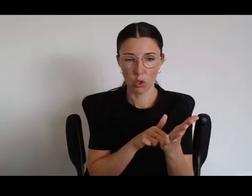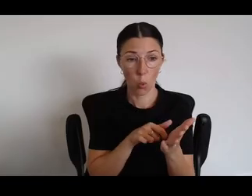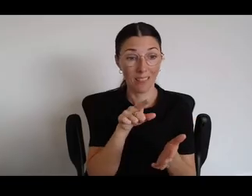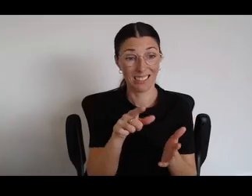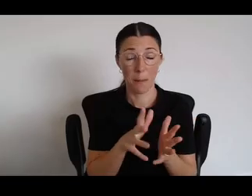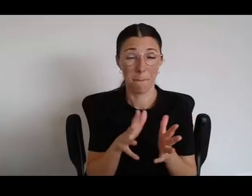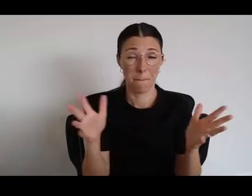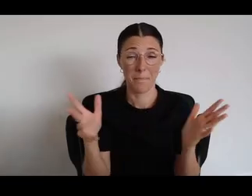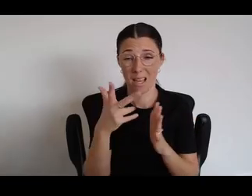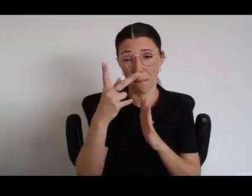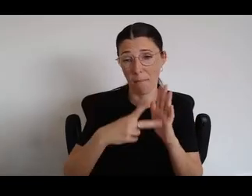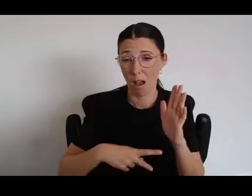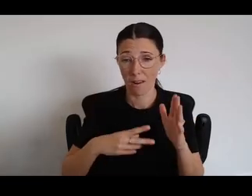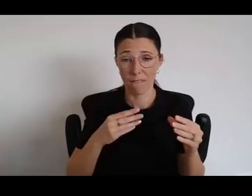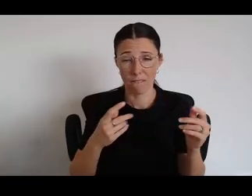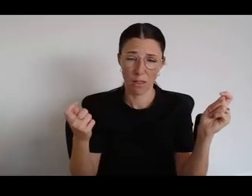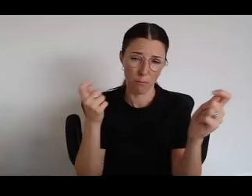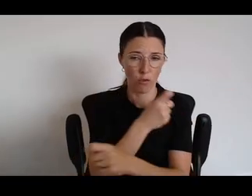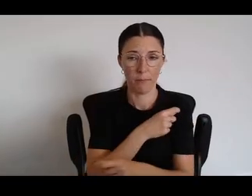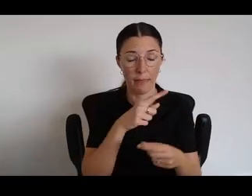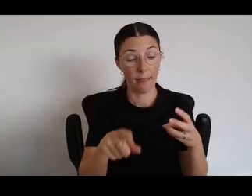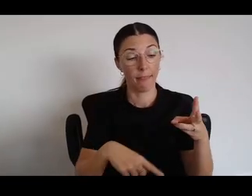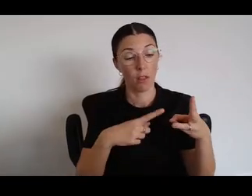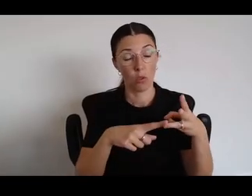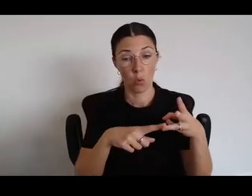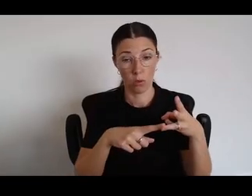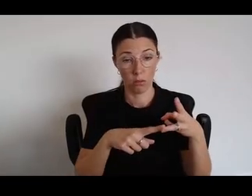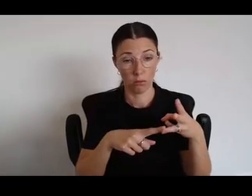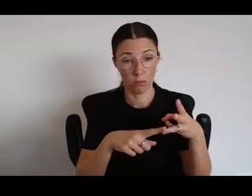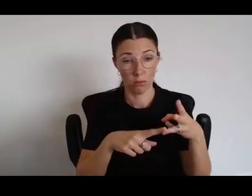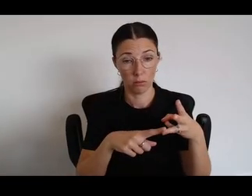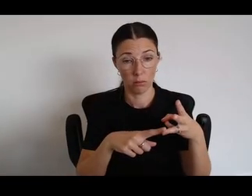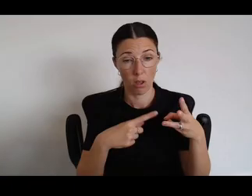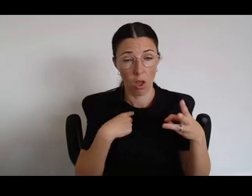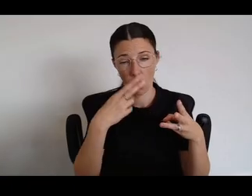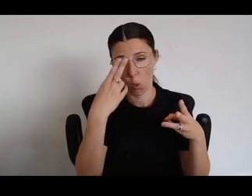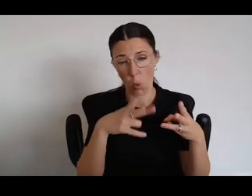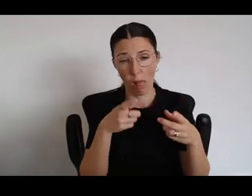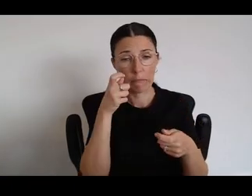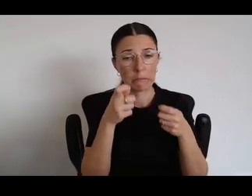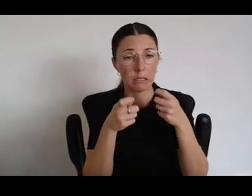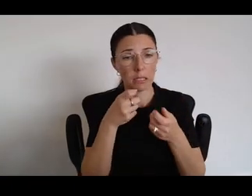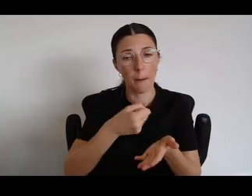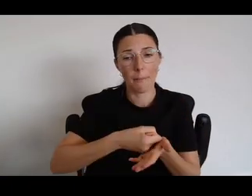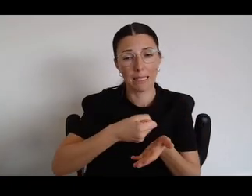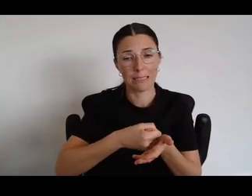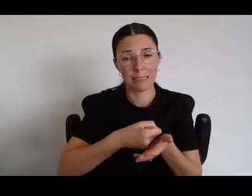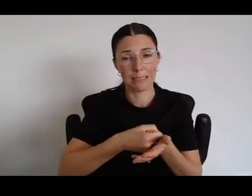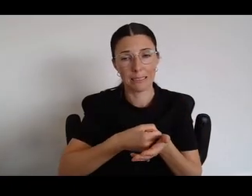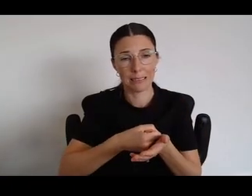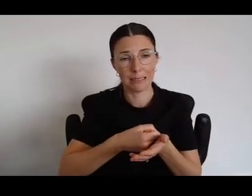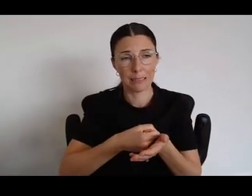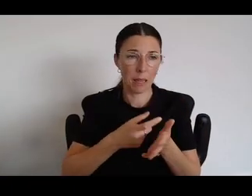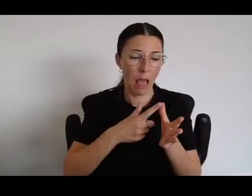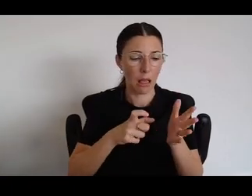of this movement. And then the third one is the what I call test-based accountability. That actually includes a couple of things. One